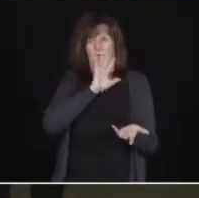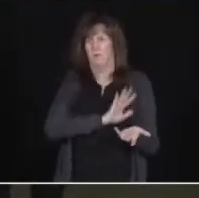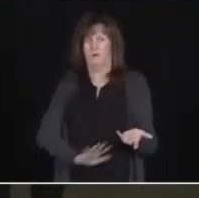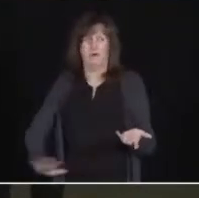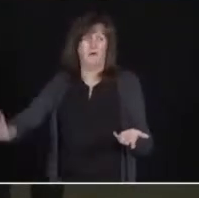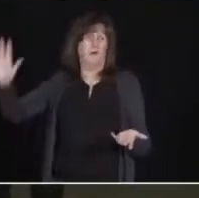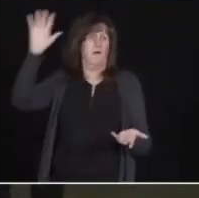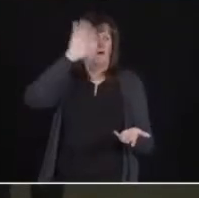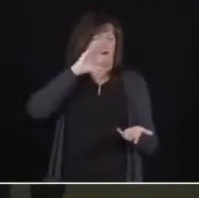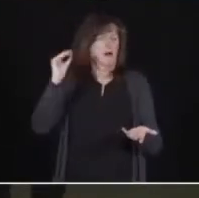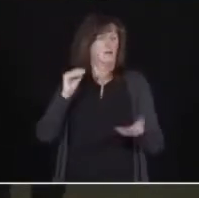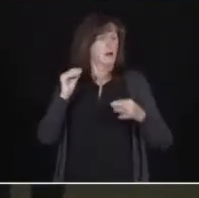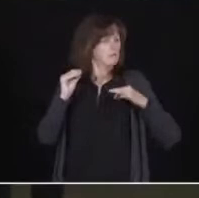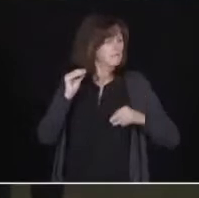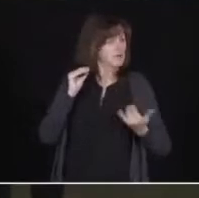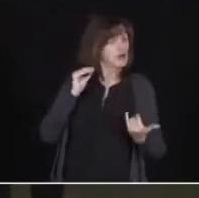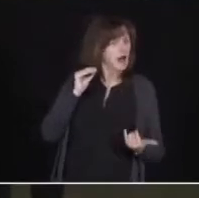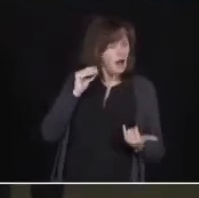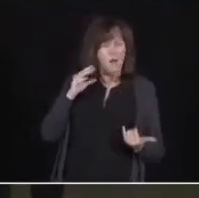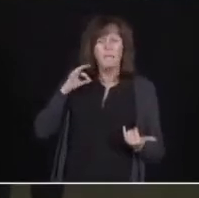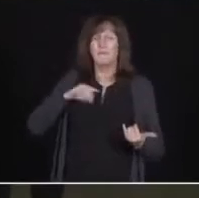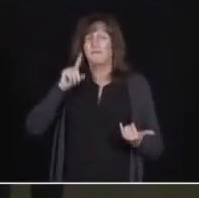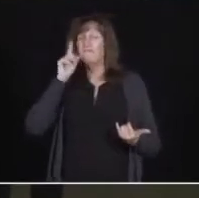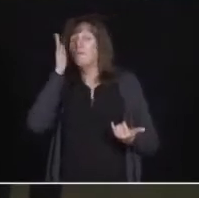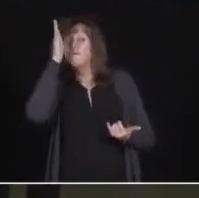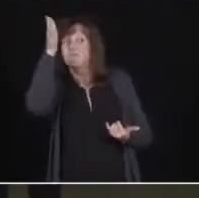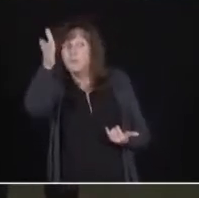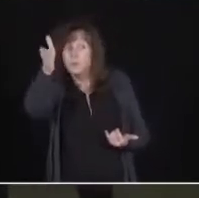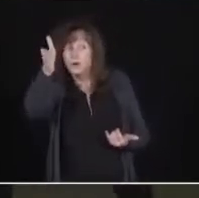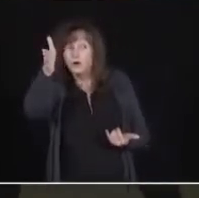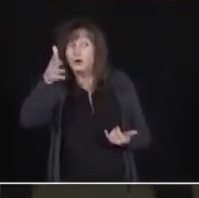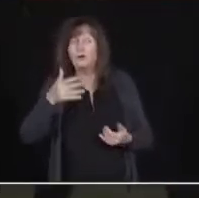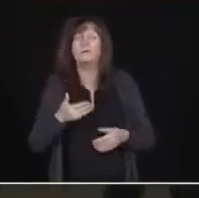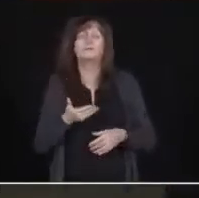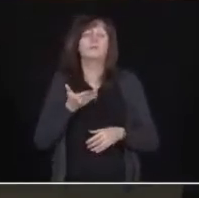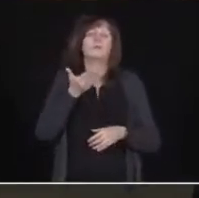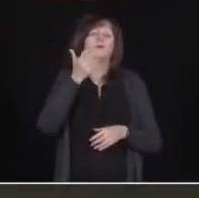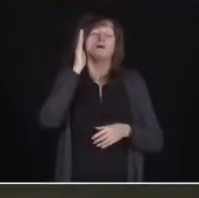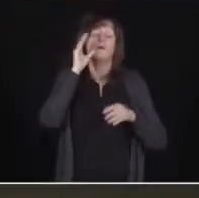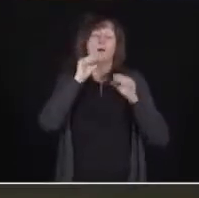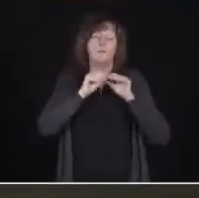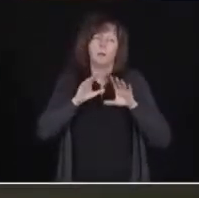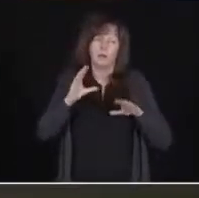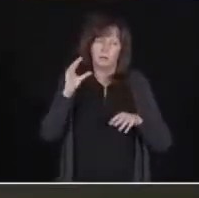and God bless the people of Ontario. Now I'll pass it to Minister Mulroney.